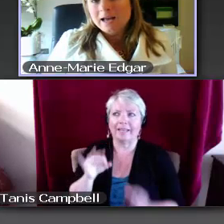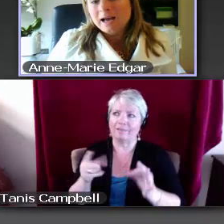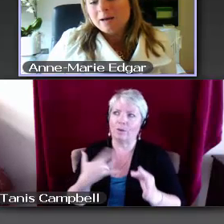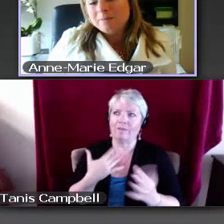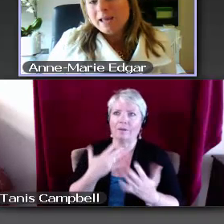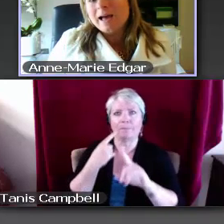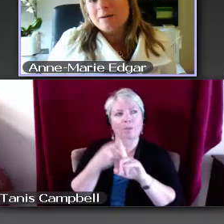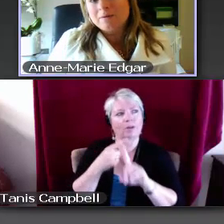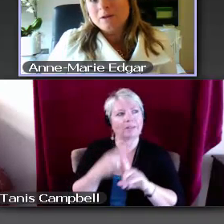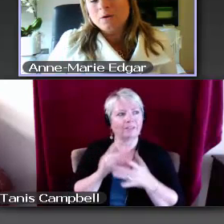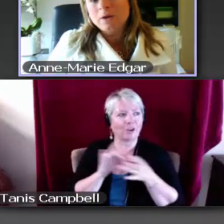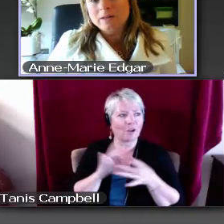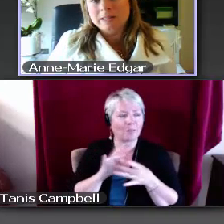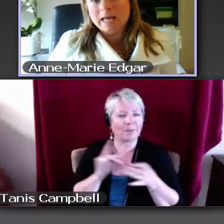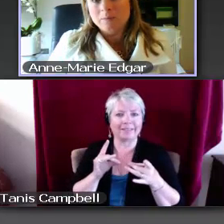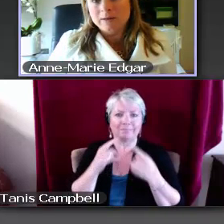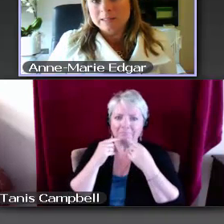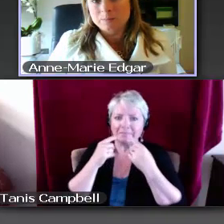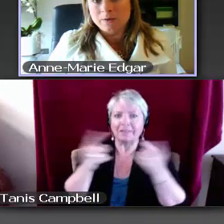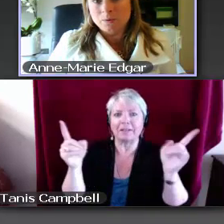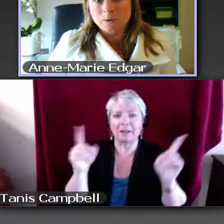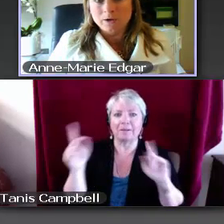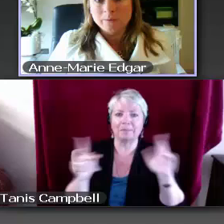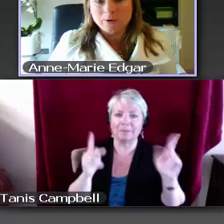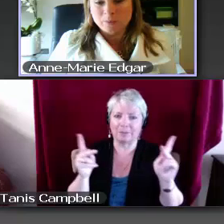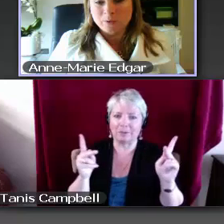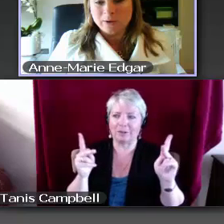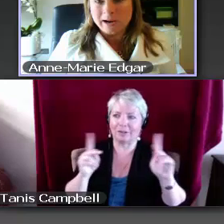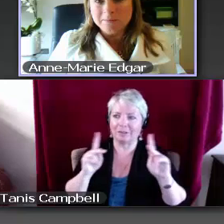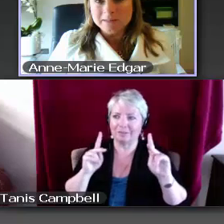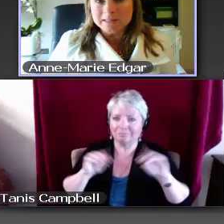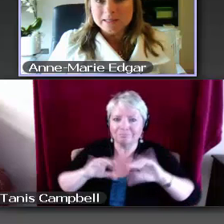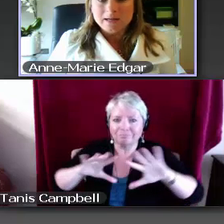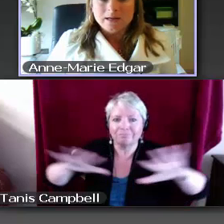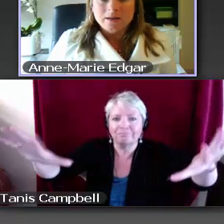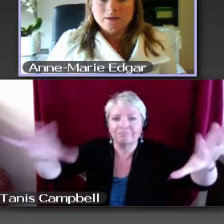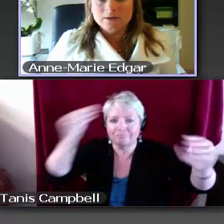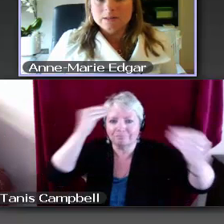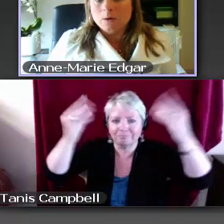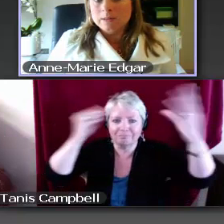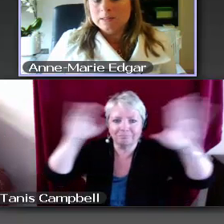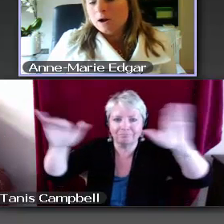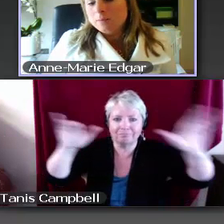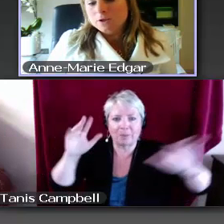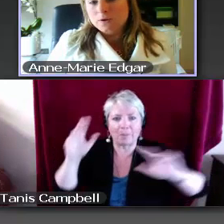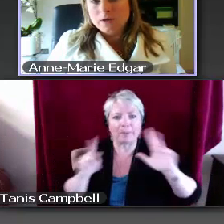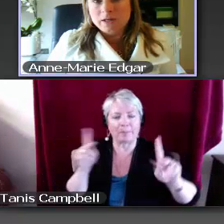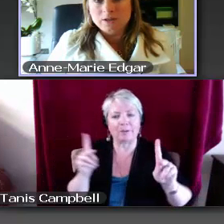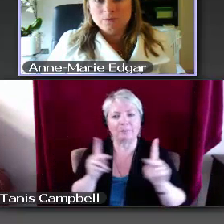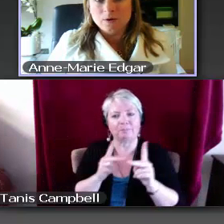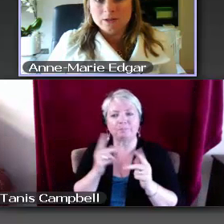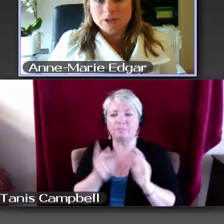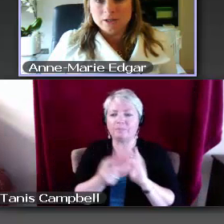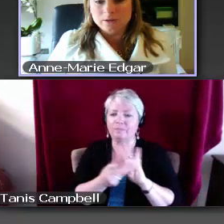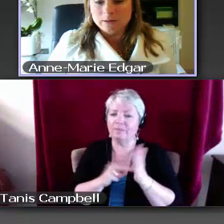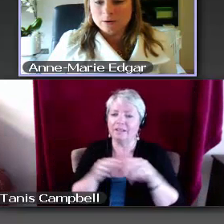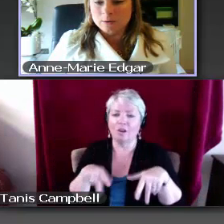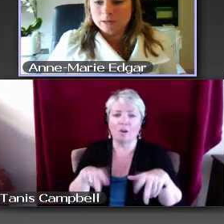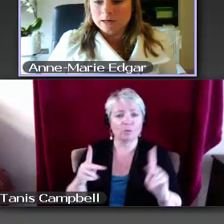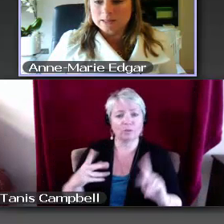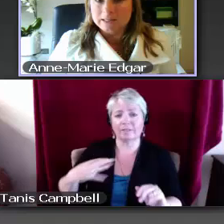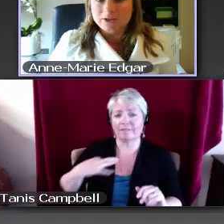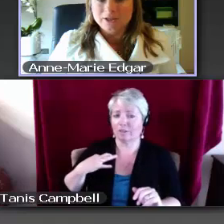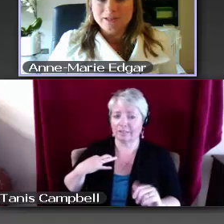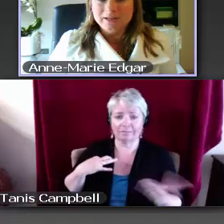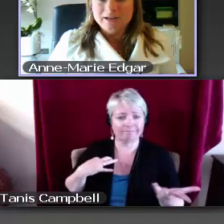say, you can help us spread the word about our programs. There's always an opportunity to volunteer with